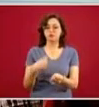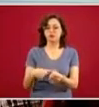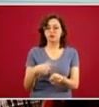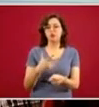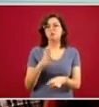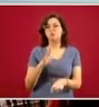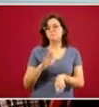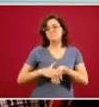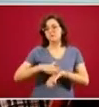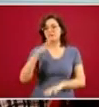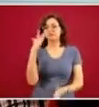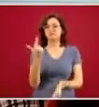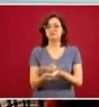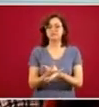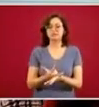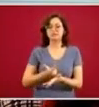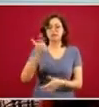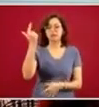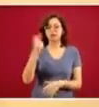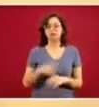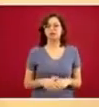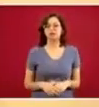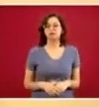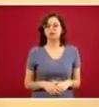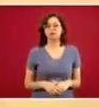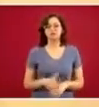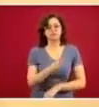Here we have the comorbidity chart.